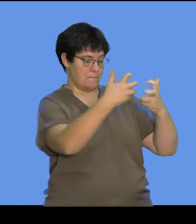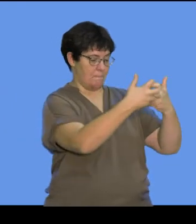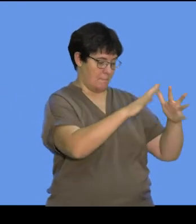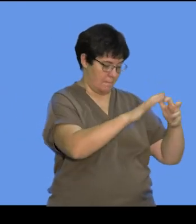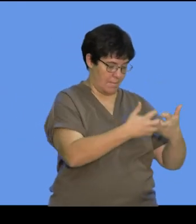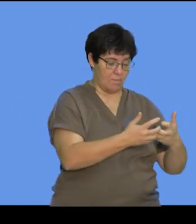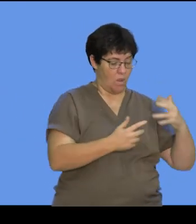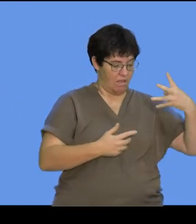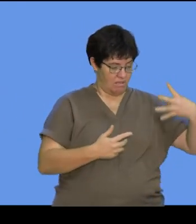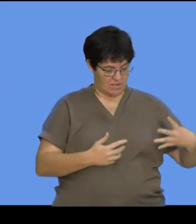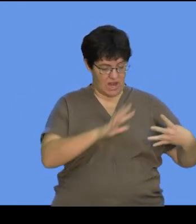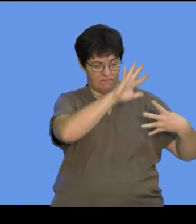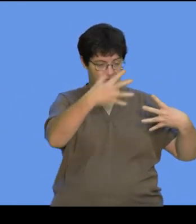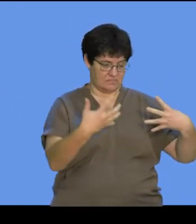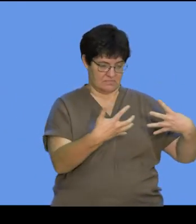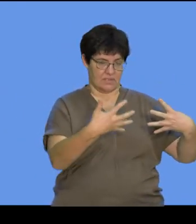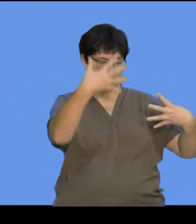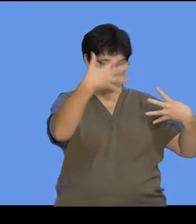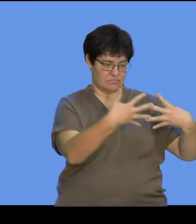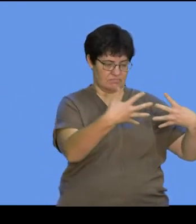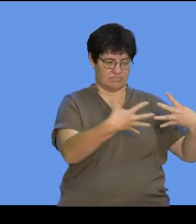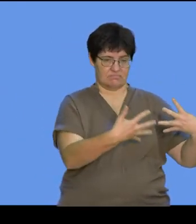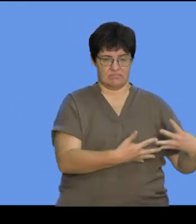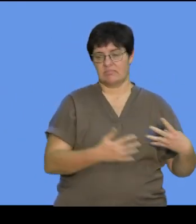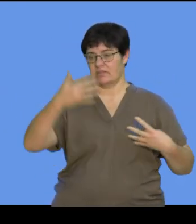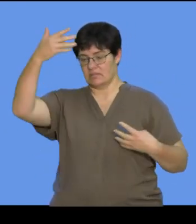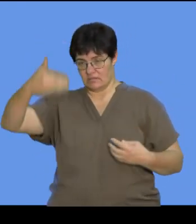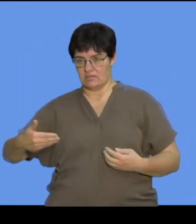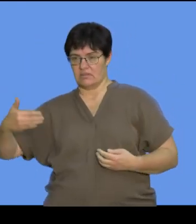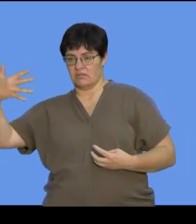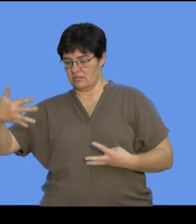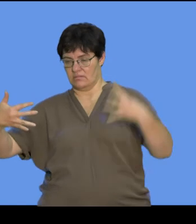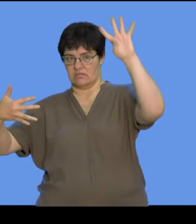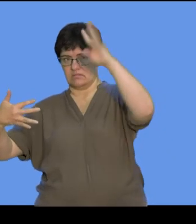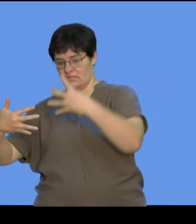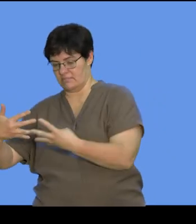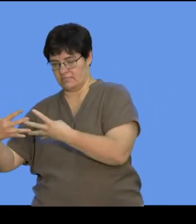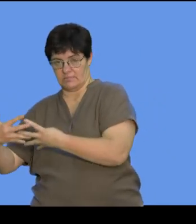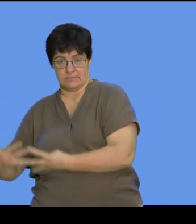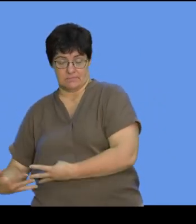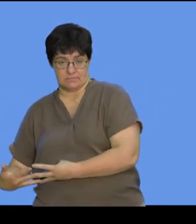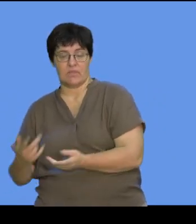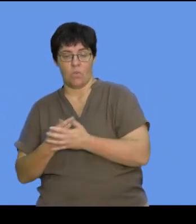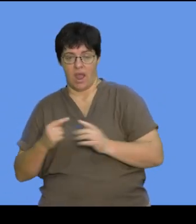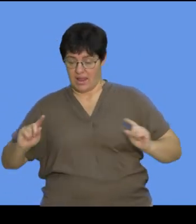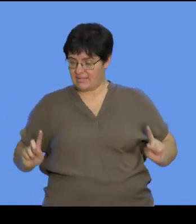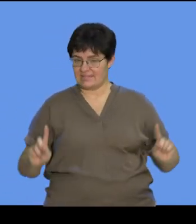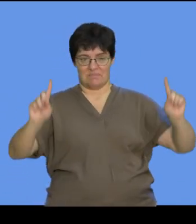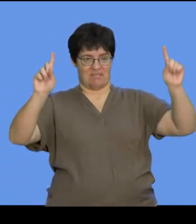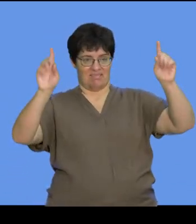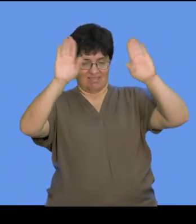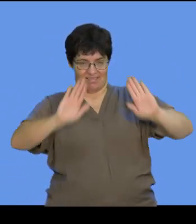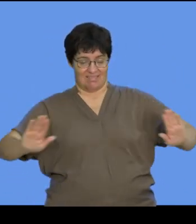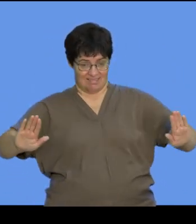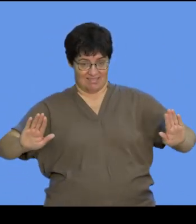base pair with these templates. And so it's important that we recognize that due to the